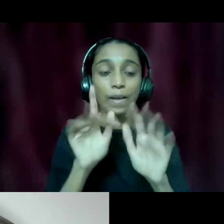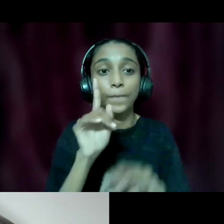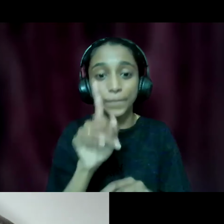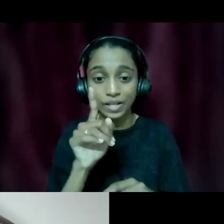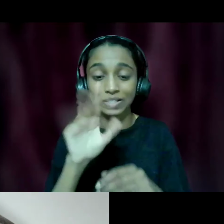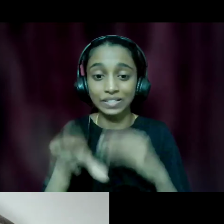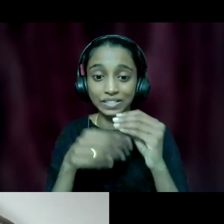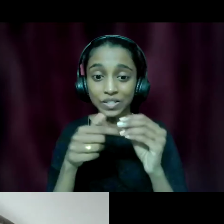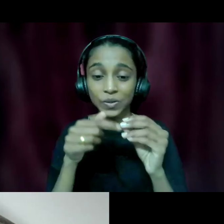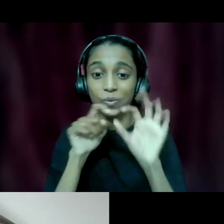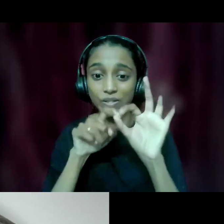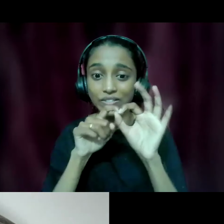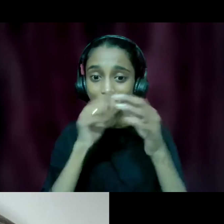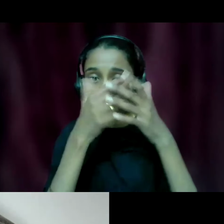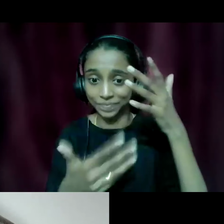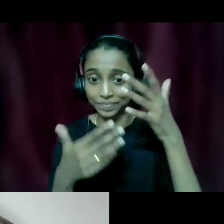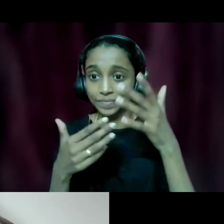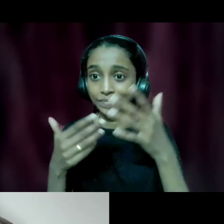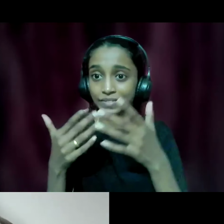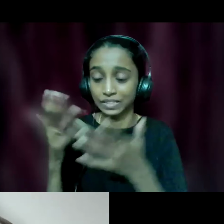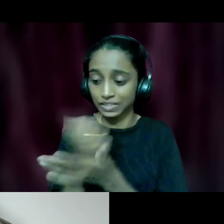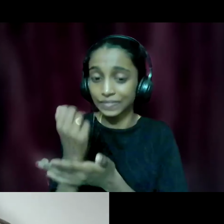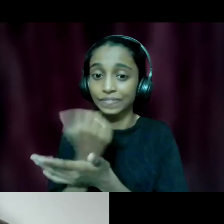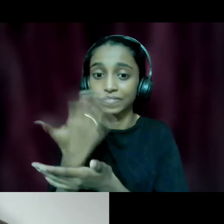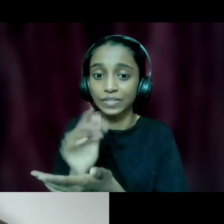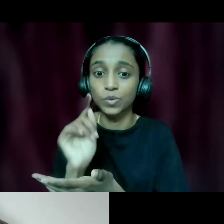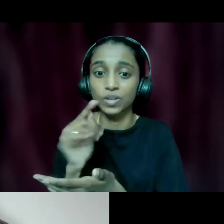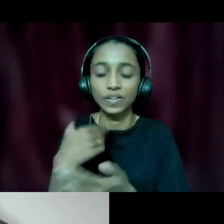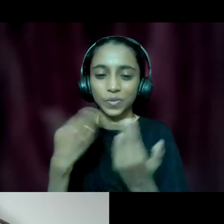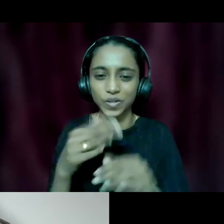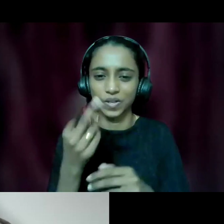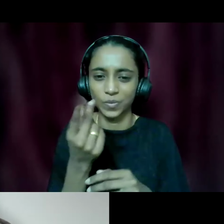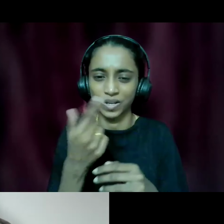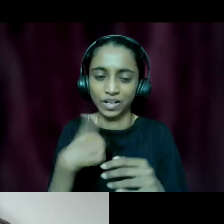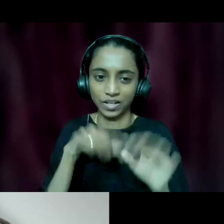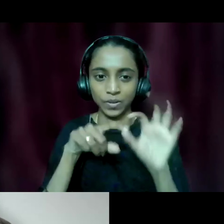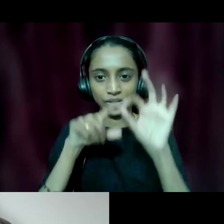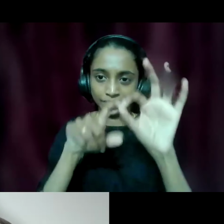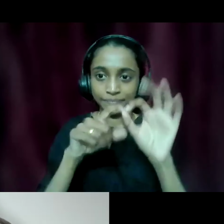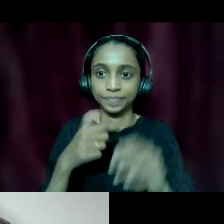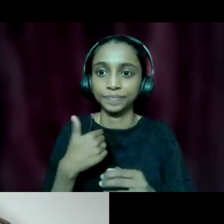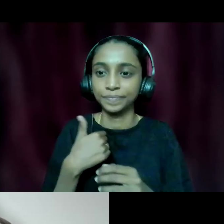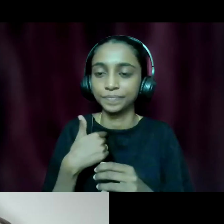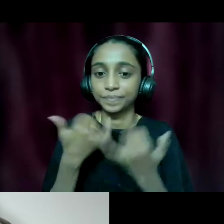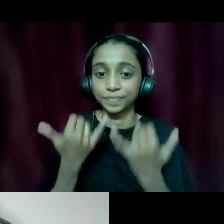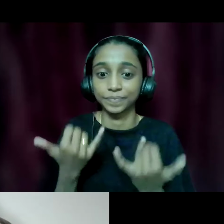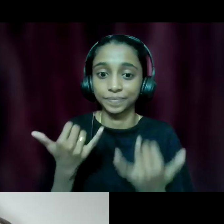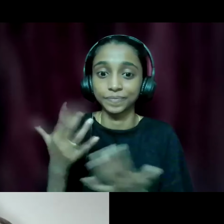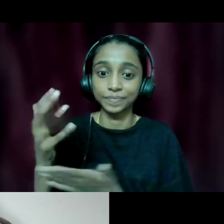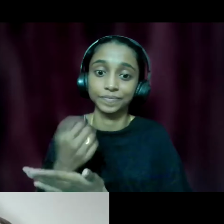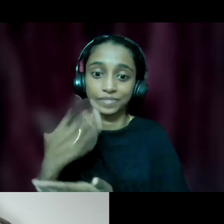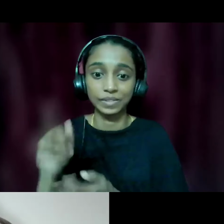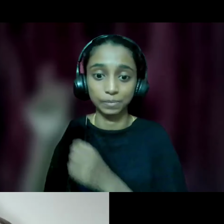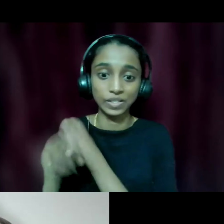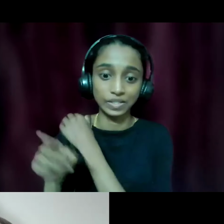of the questions that we have received so far, let me just quickly ask you this one thing that I have, from a